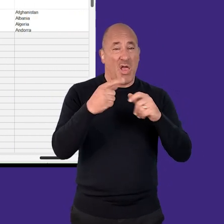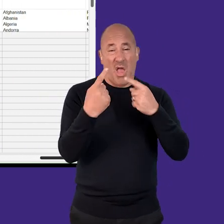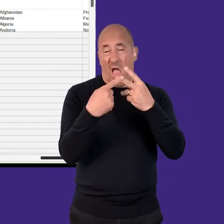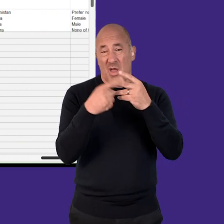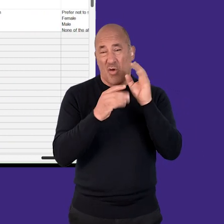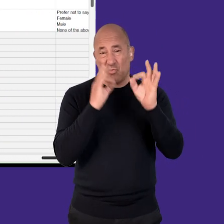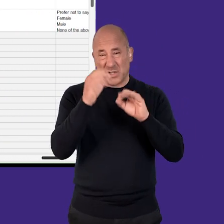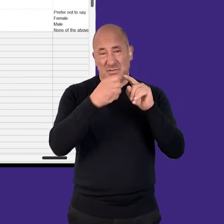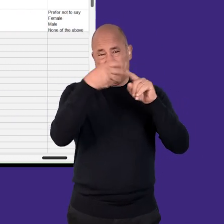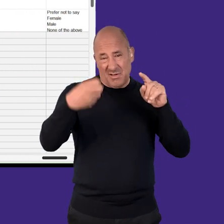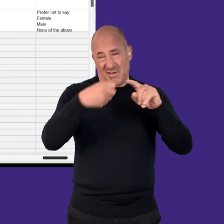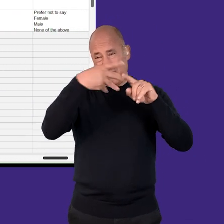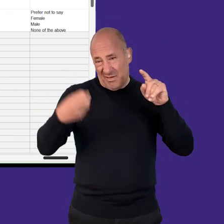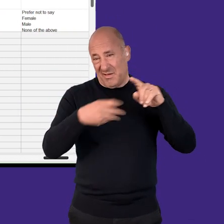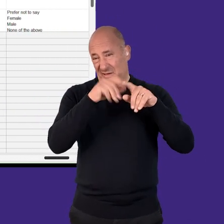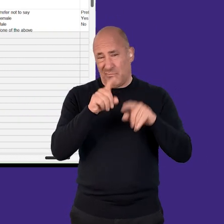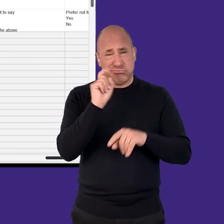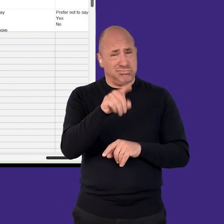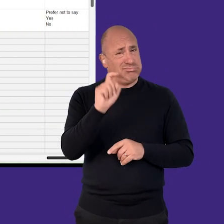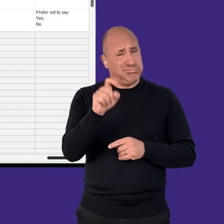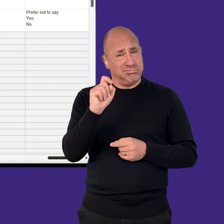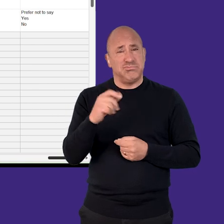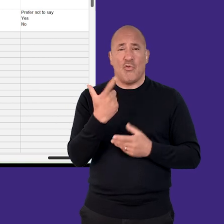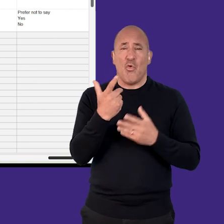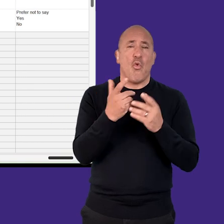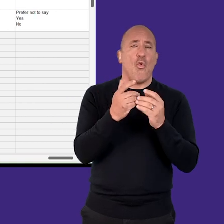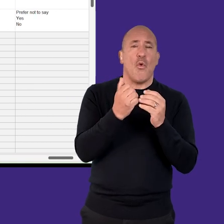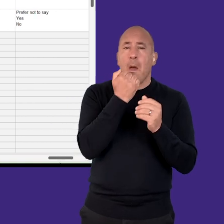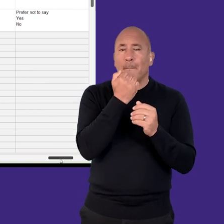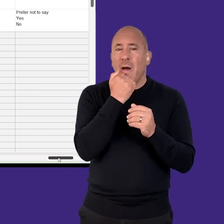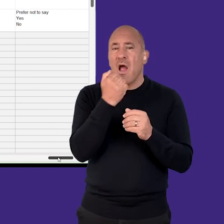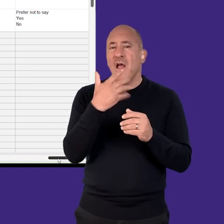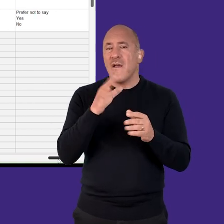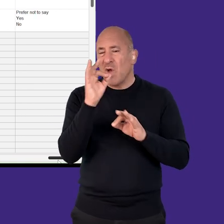Continue to fill out the remaining questions, using the drop-down